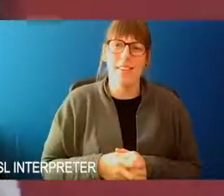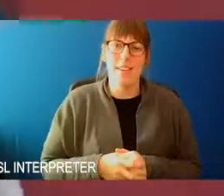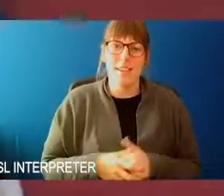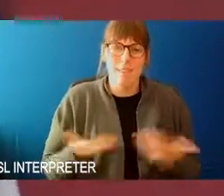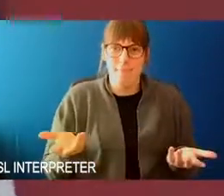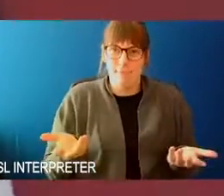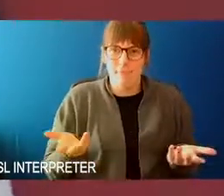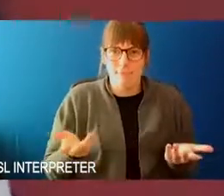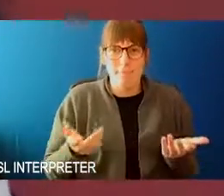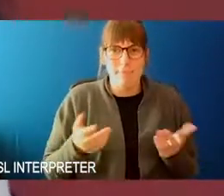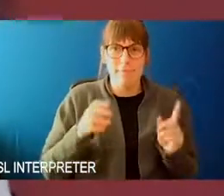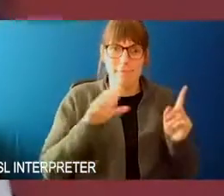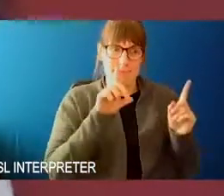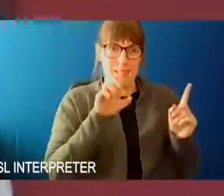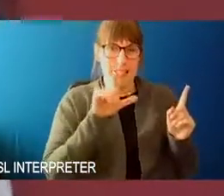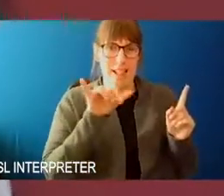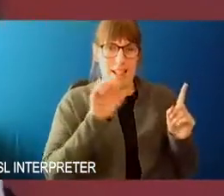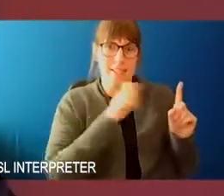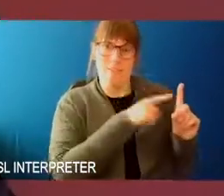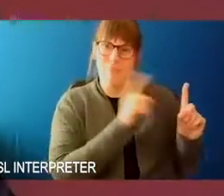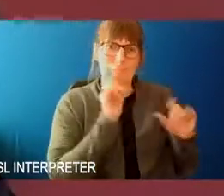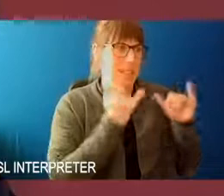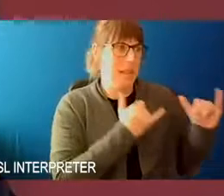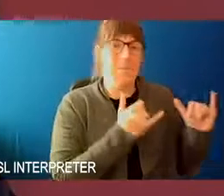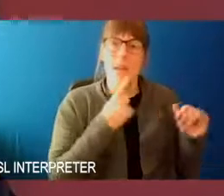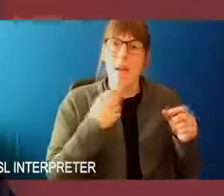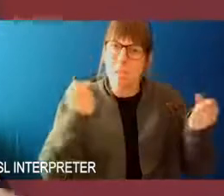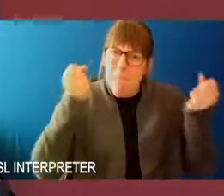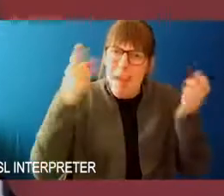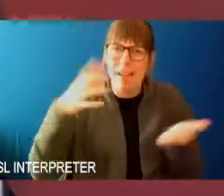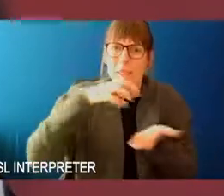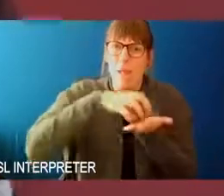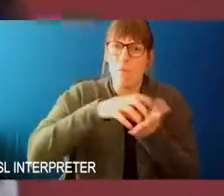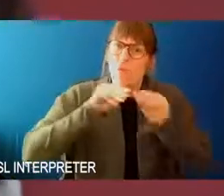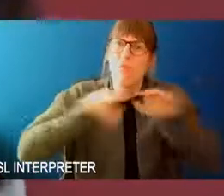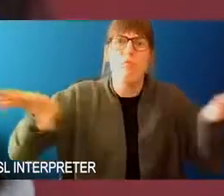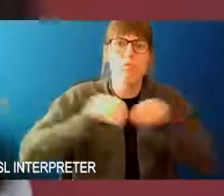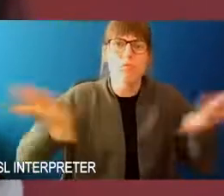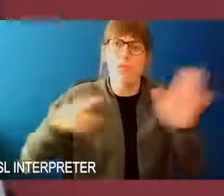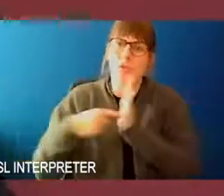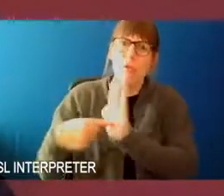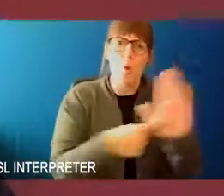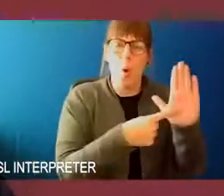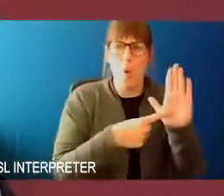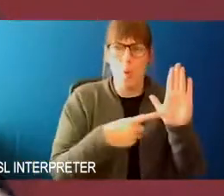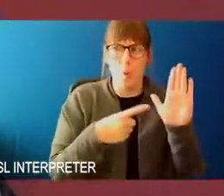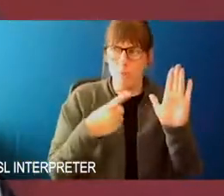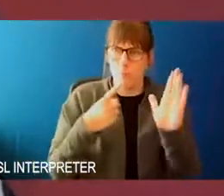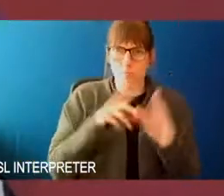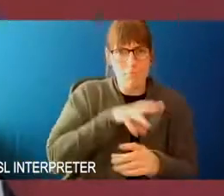interested. And it just shows that, to Delyse's point, there are many different platforms that we can use